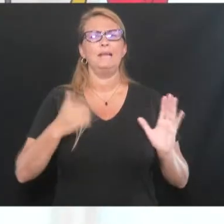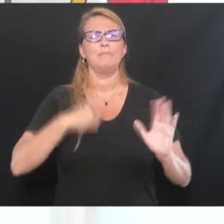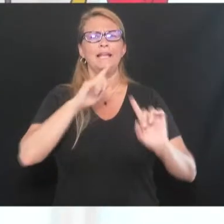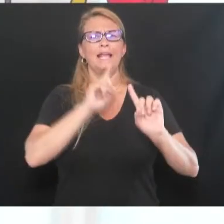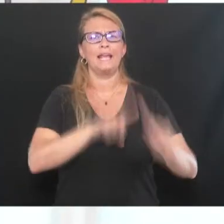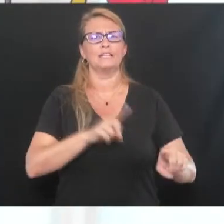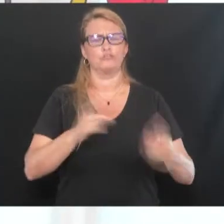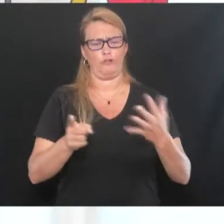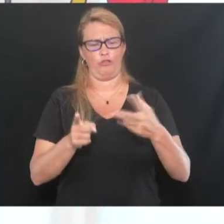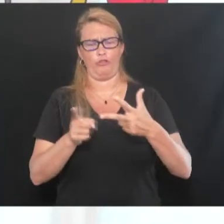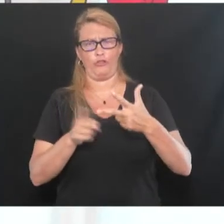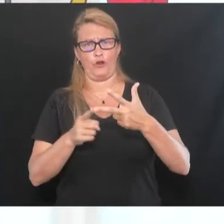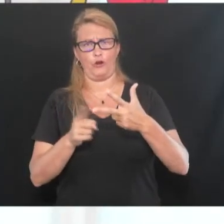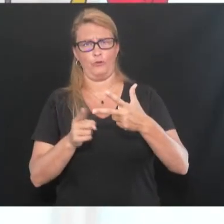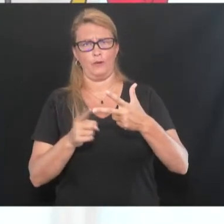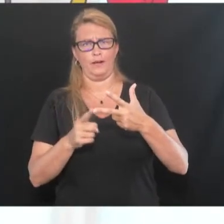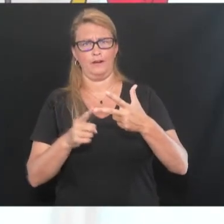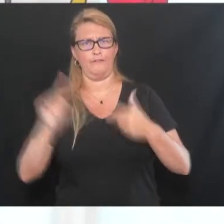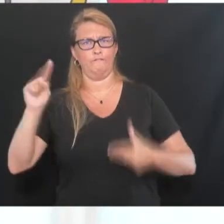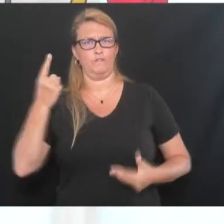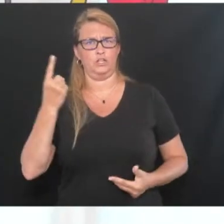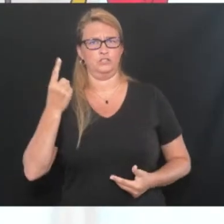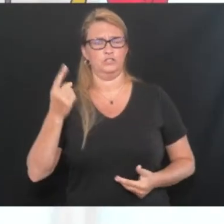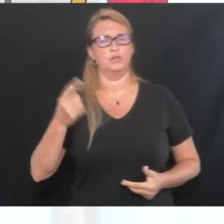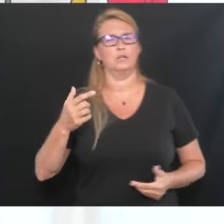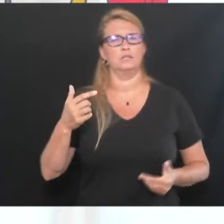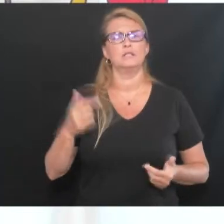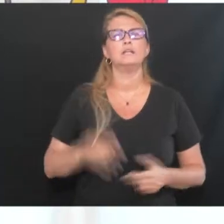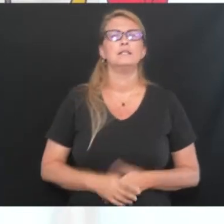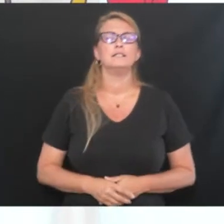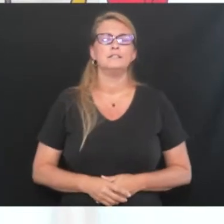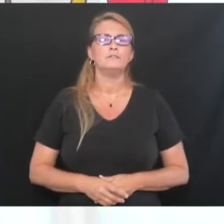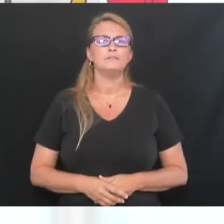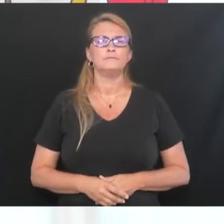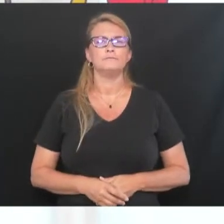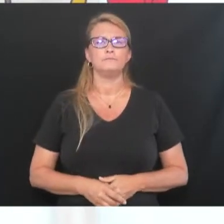and then I'll hand off on the other ones. But